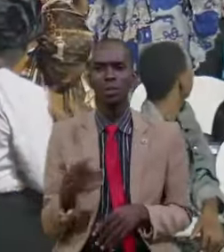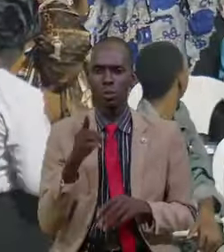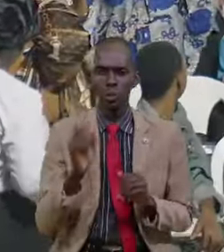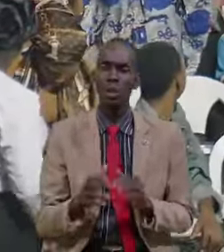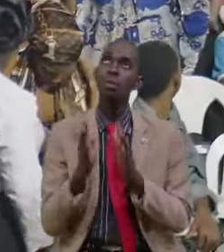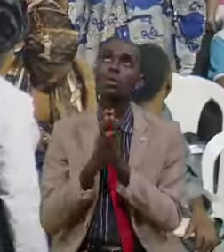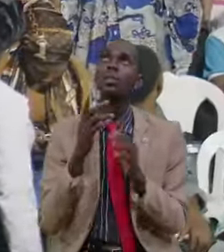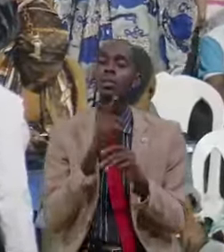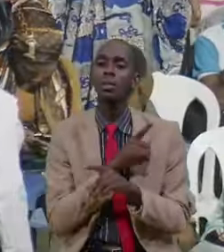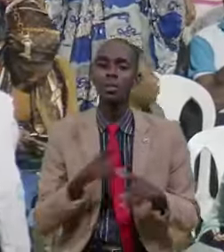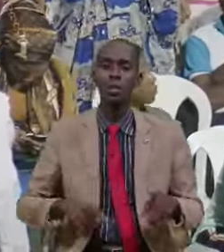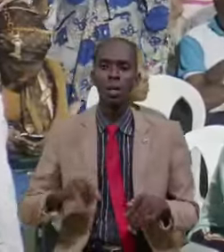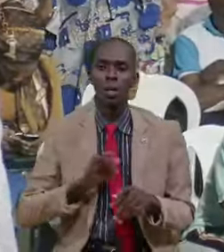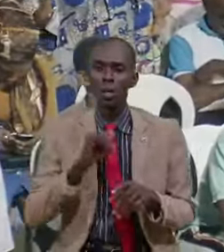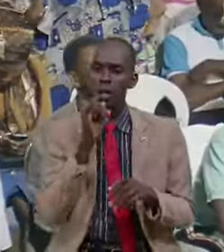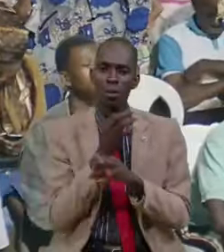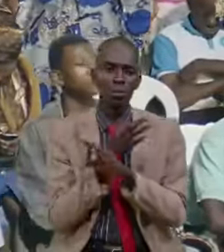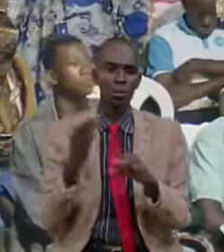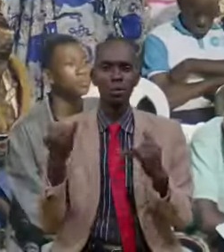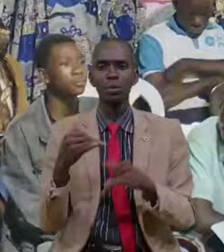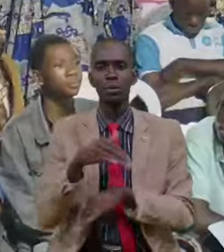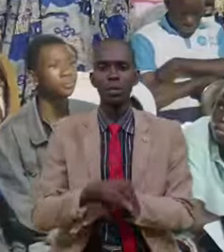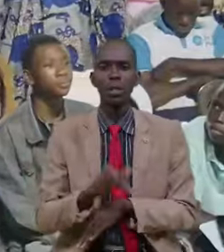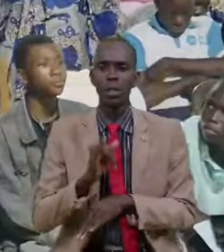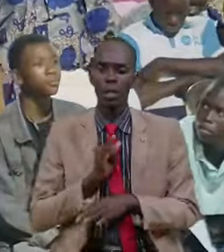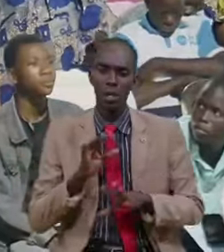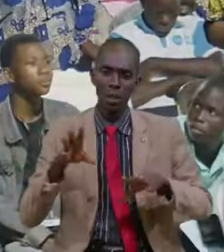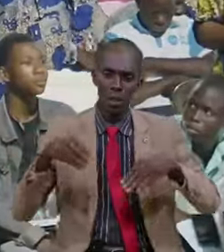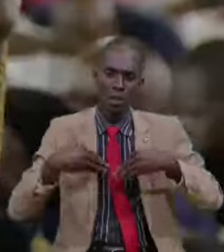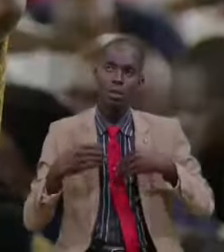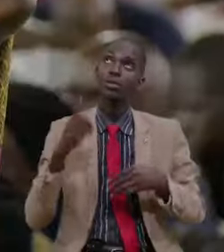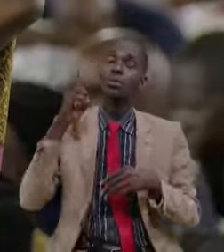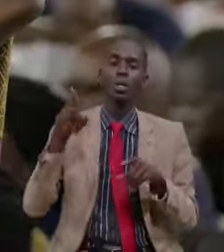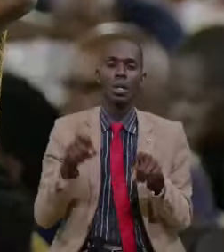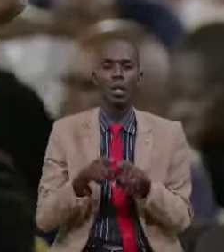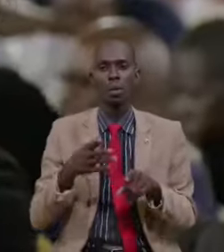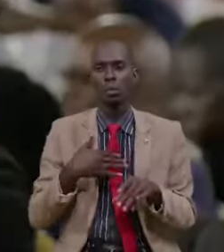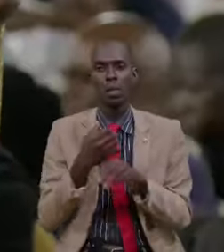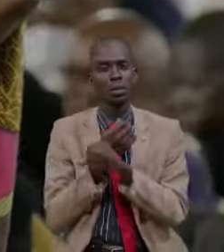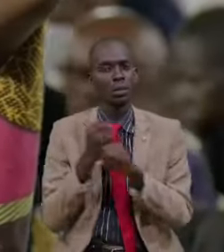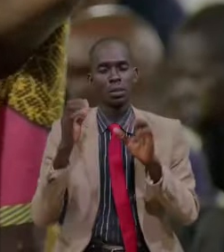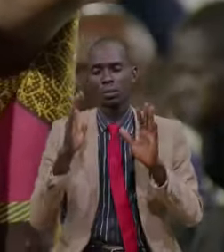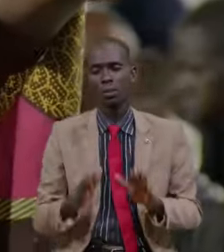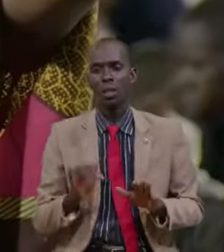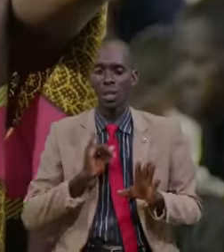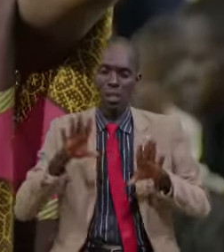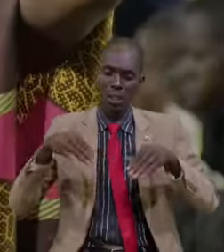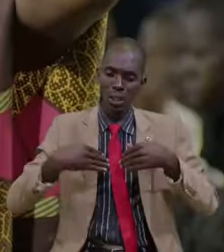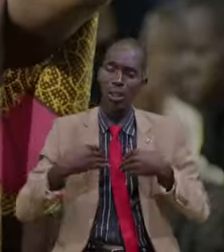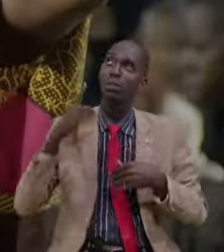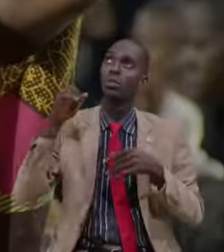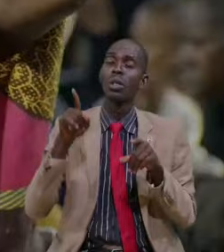come tonight. I receive you as my Savior, as my Redeemer. I turn